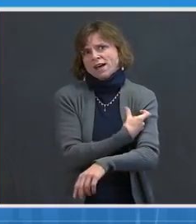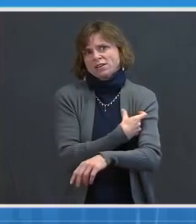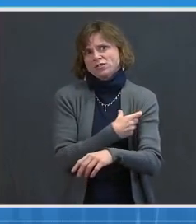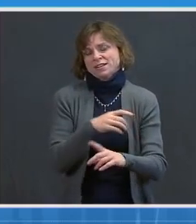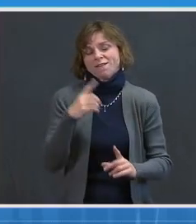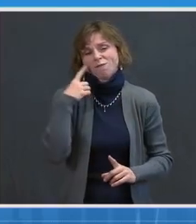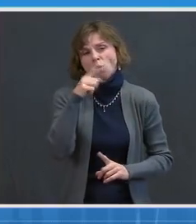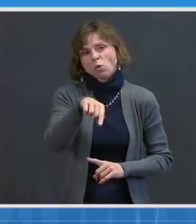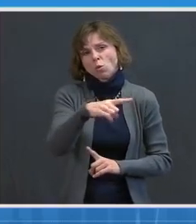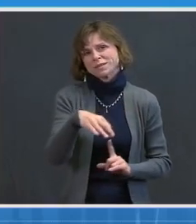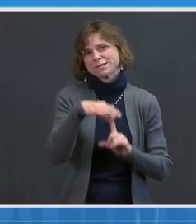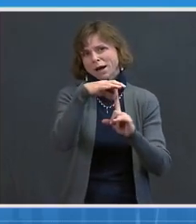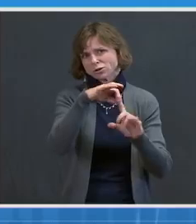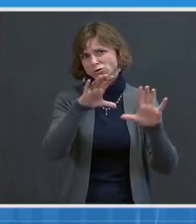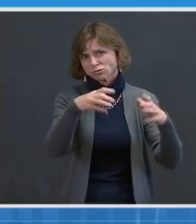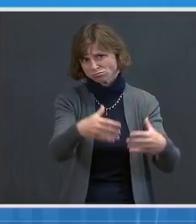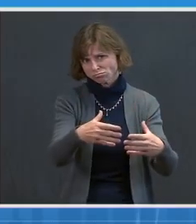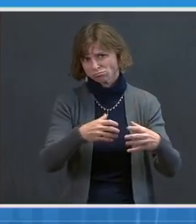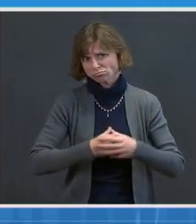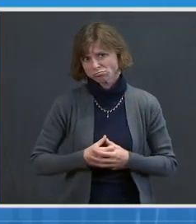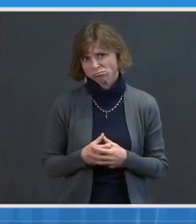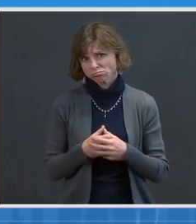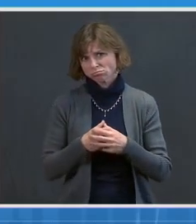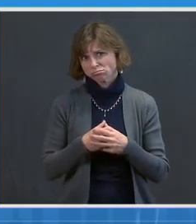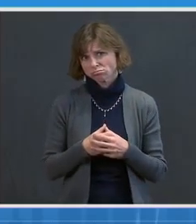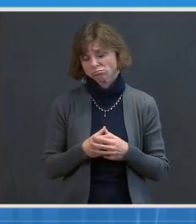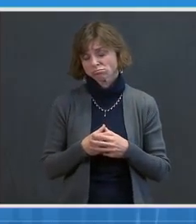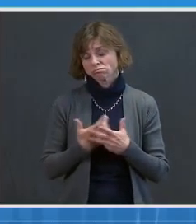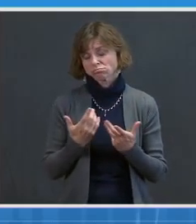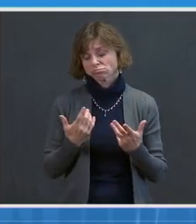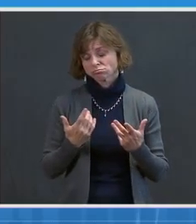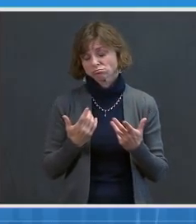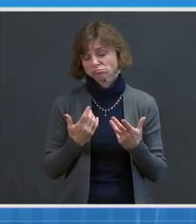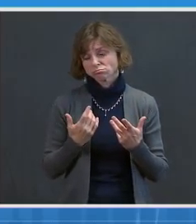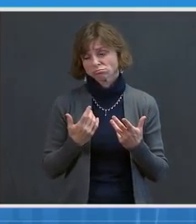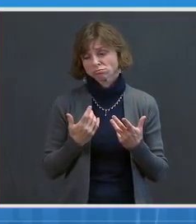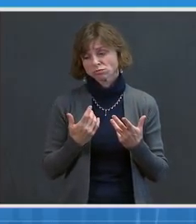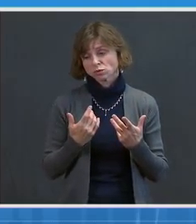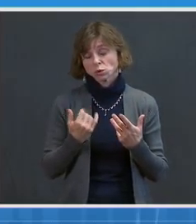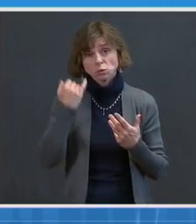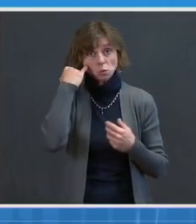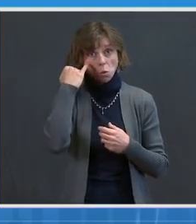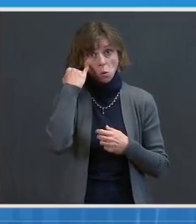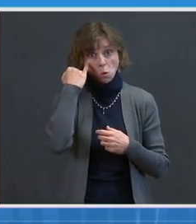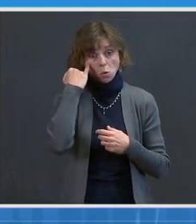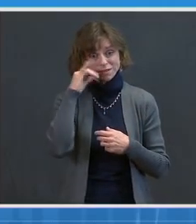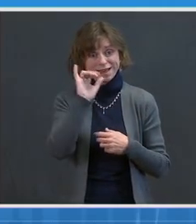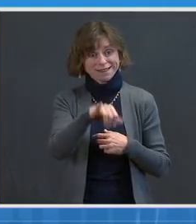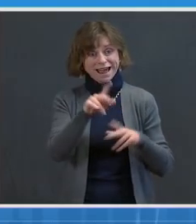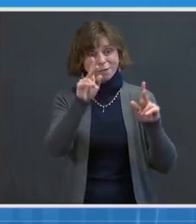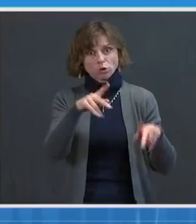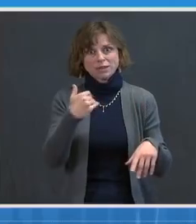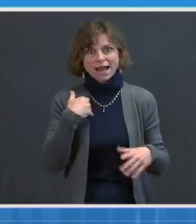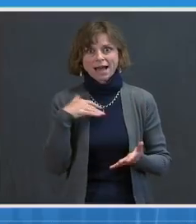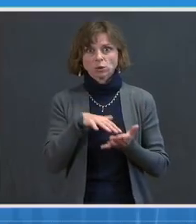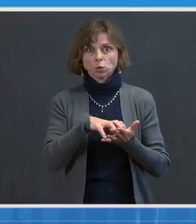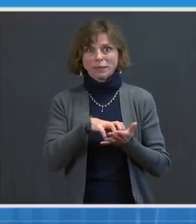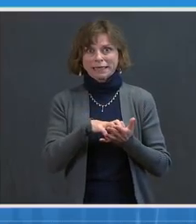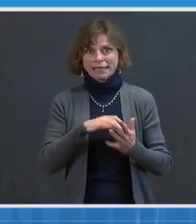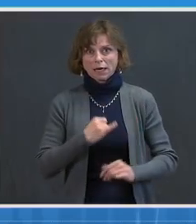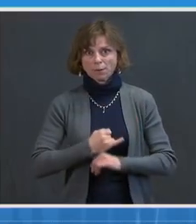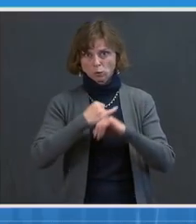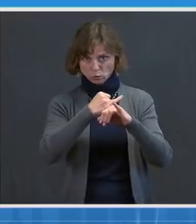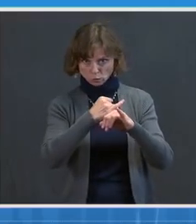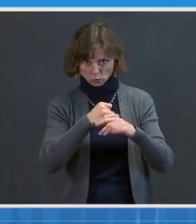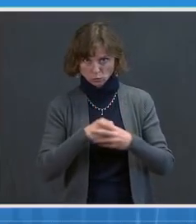special populations? Take, for example, individuals who have immunodepression, either by